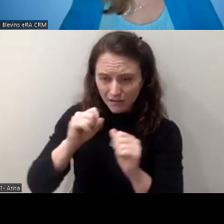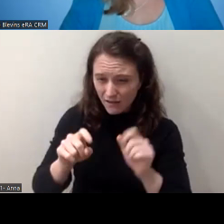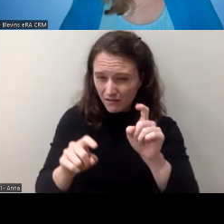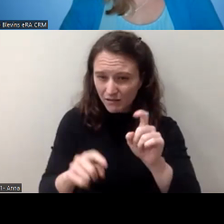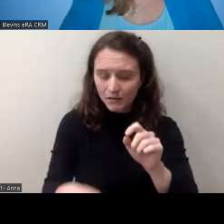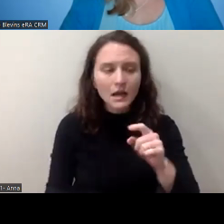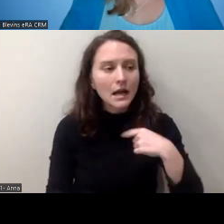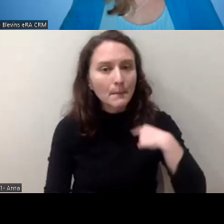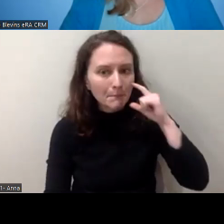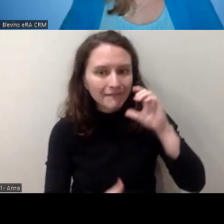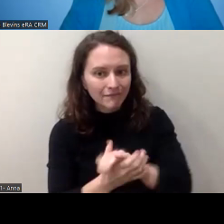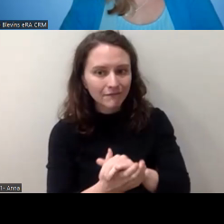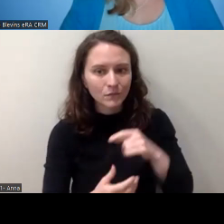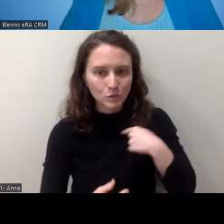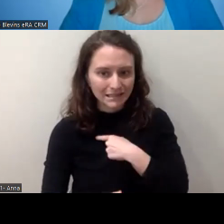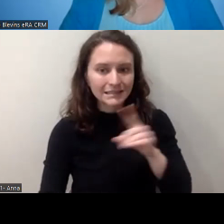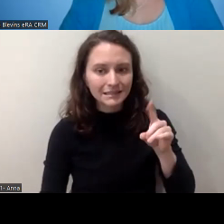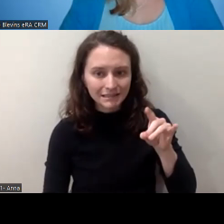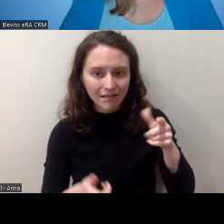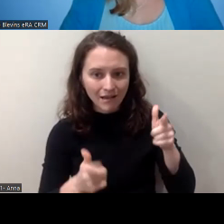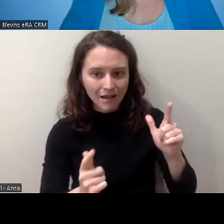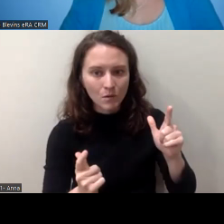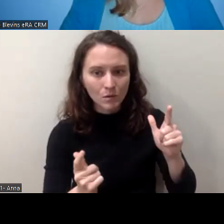we allowed